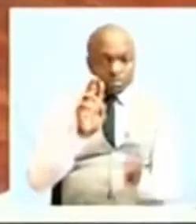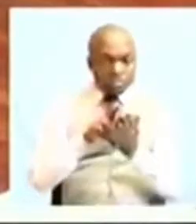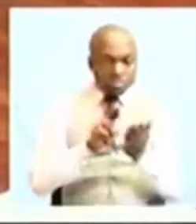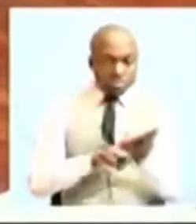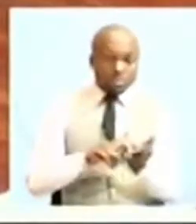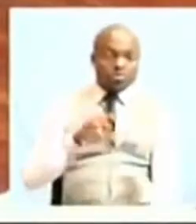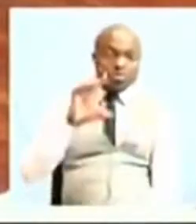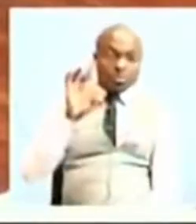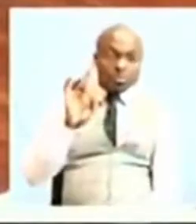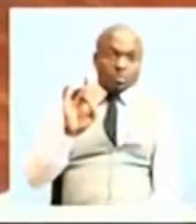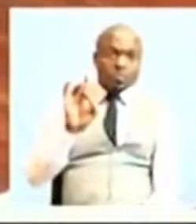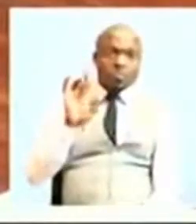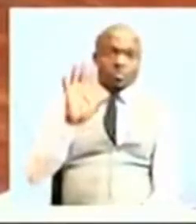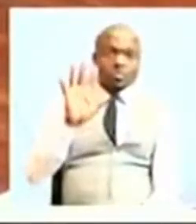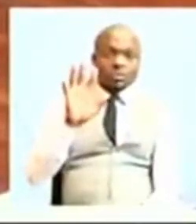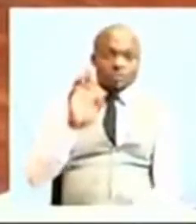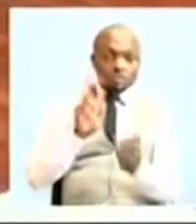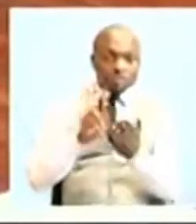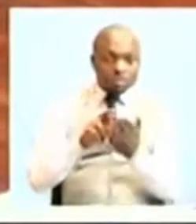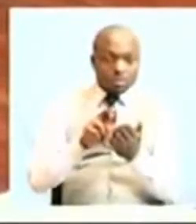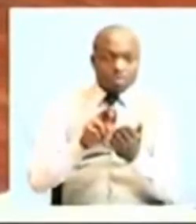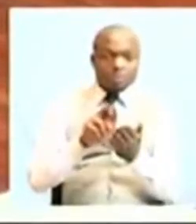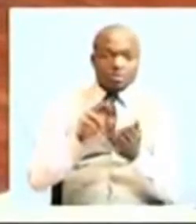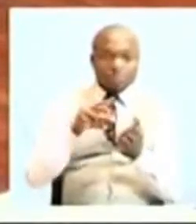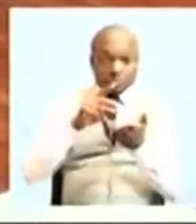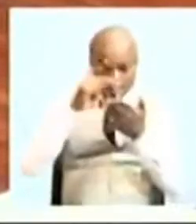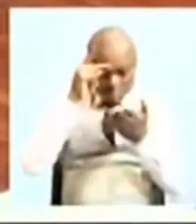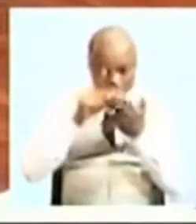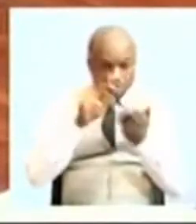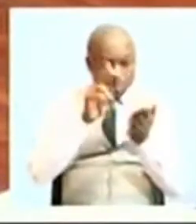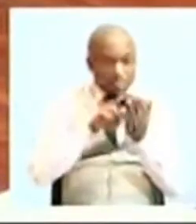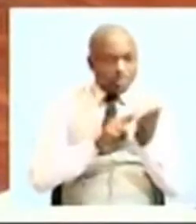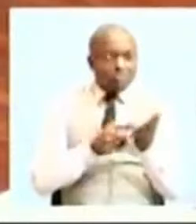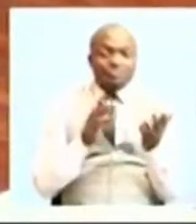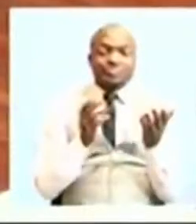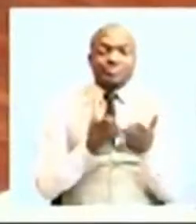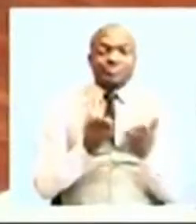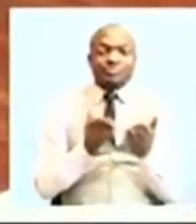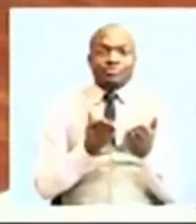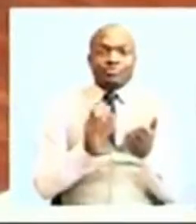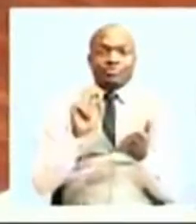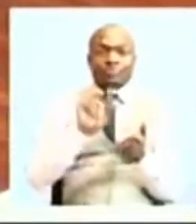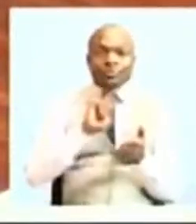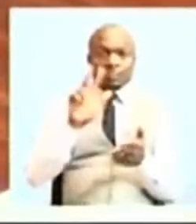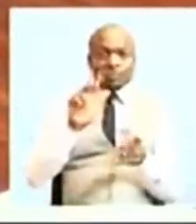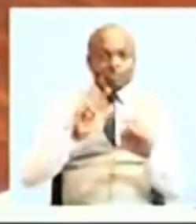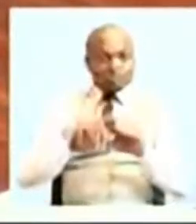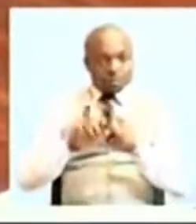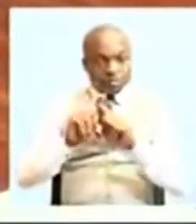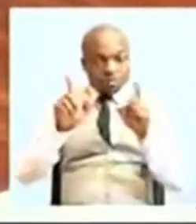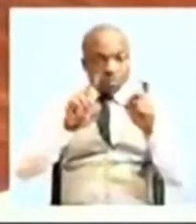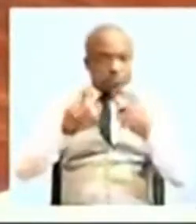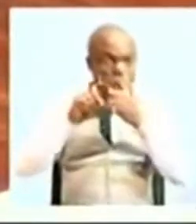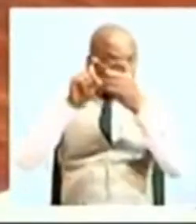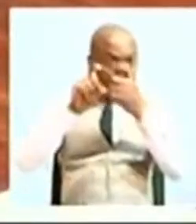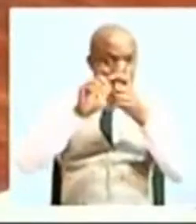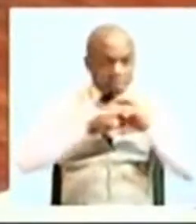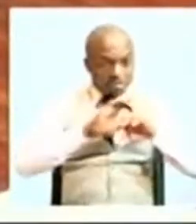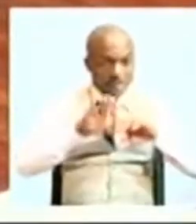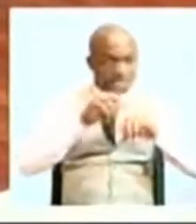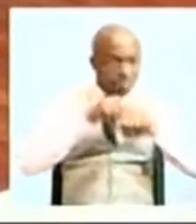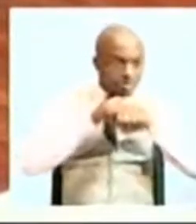while 85 learners did not report during the 2023 academic year due to various challenges such as lack of